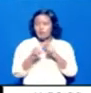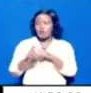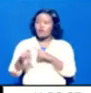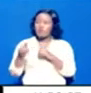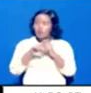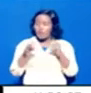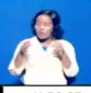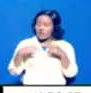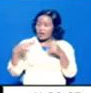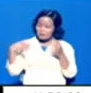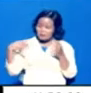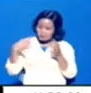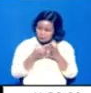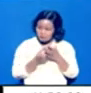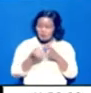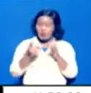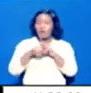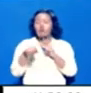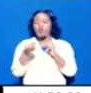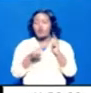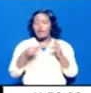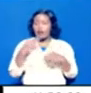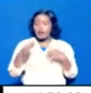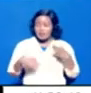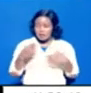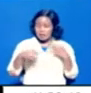point, and we are glad that we went to court